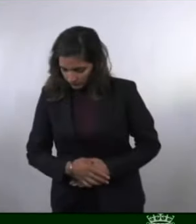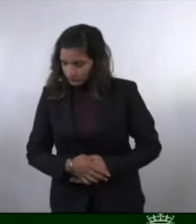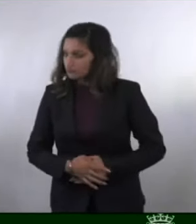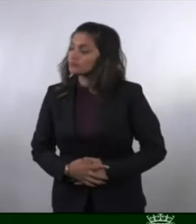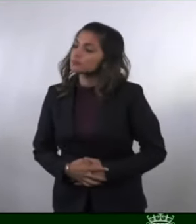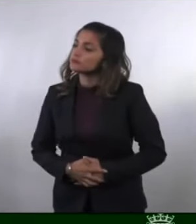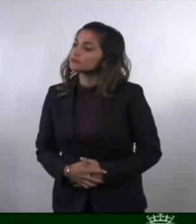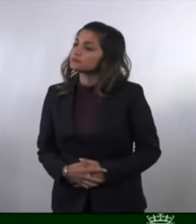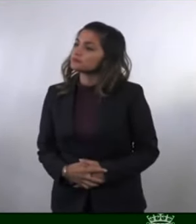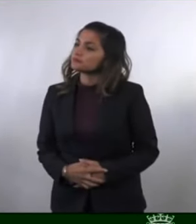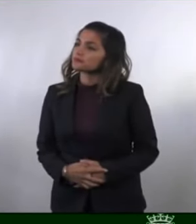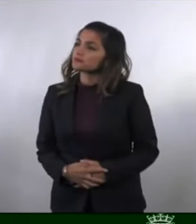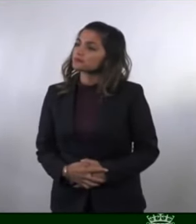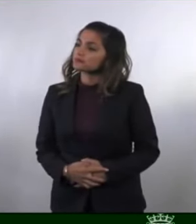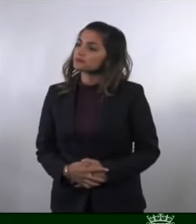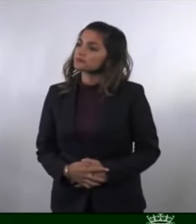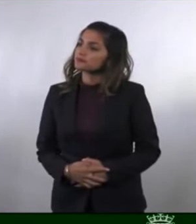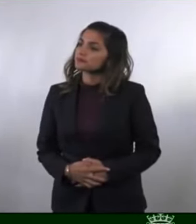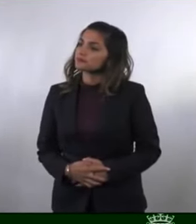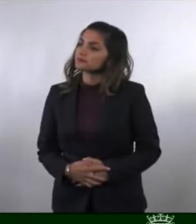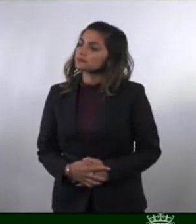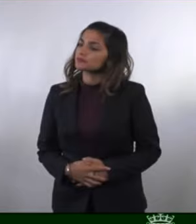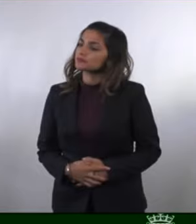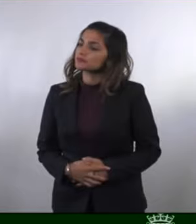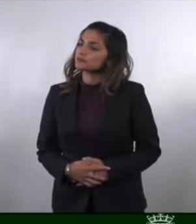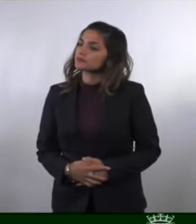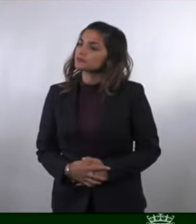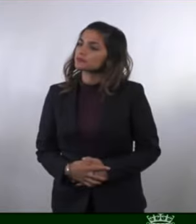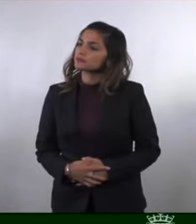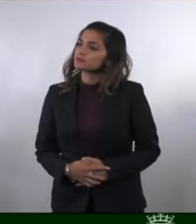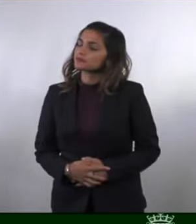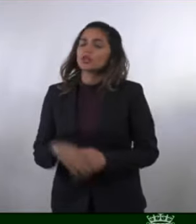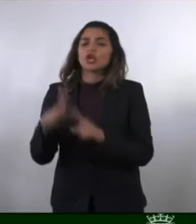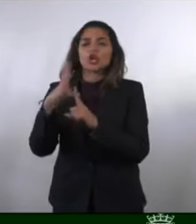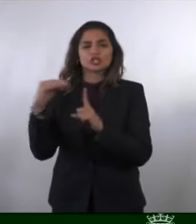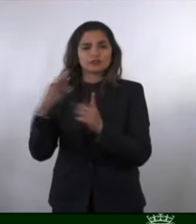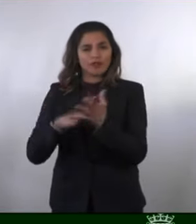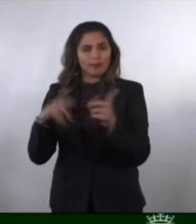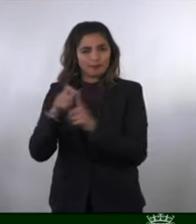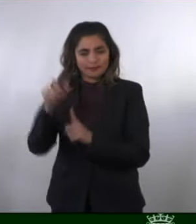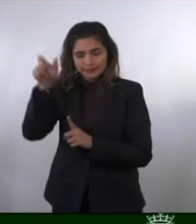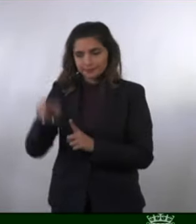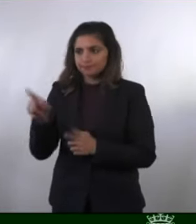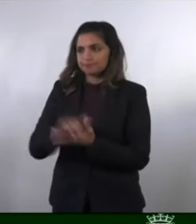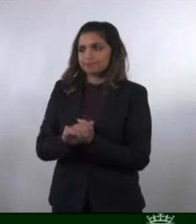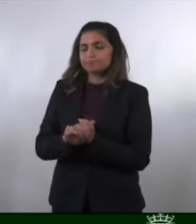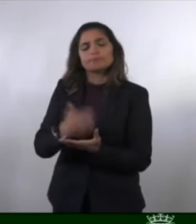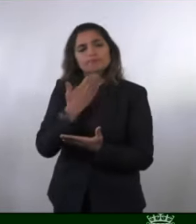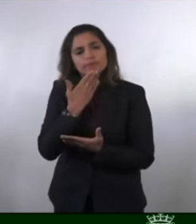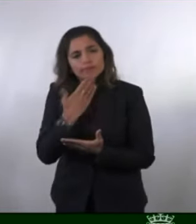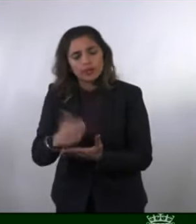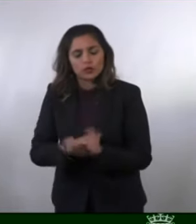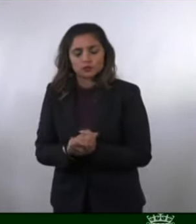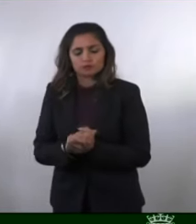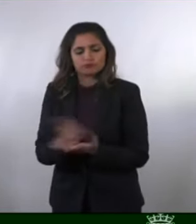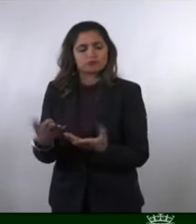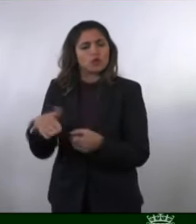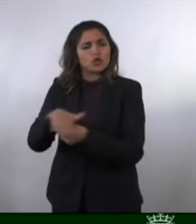Thank you, Madam Deputy Speaker. Local authorities have stepped up to the mark to tackle COVID in their areas,